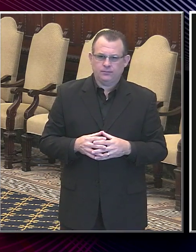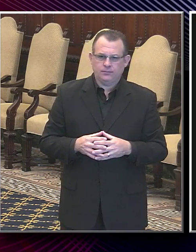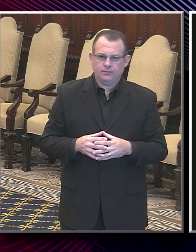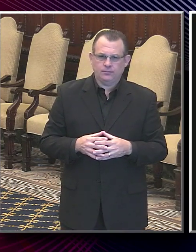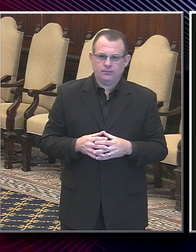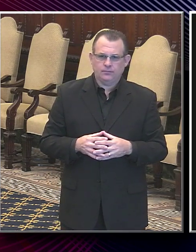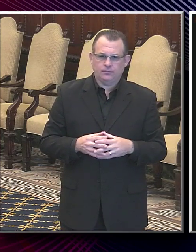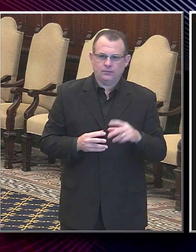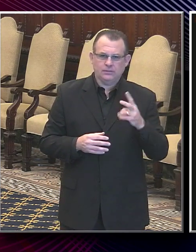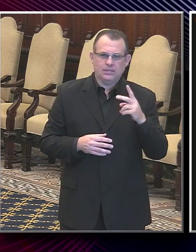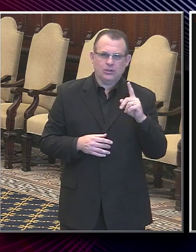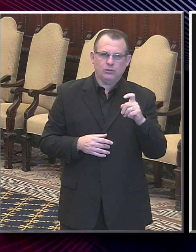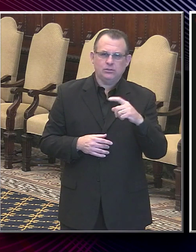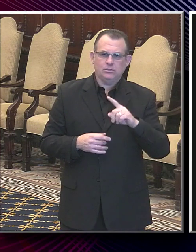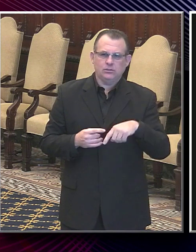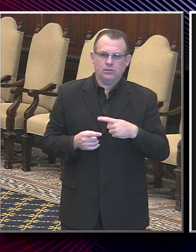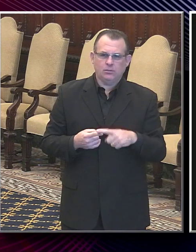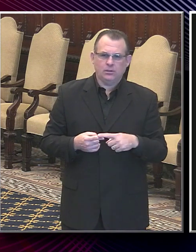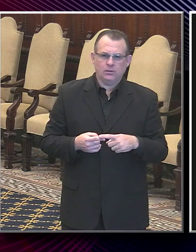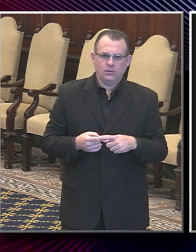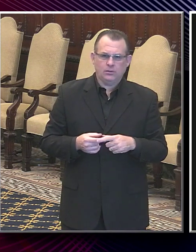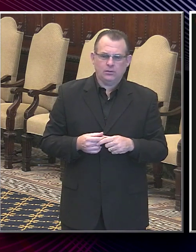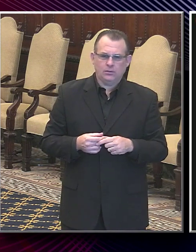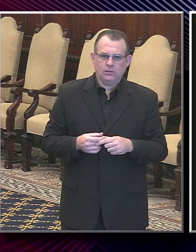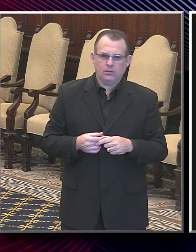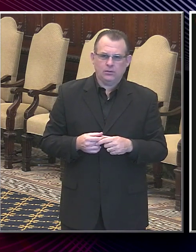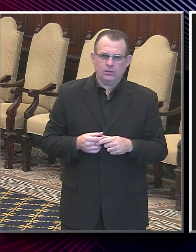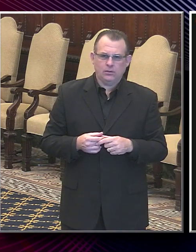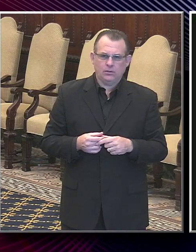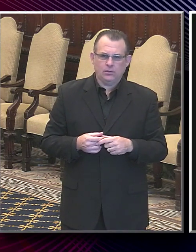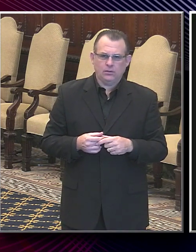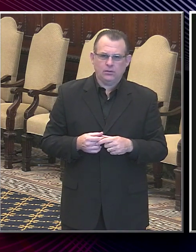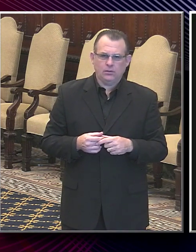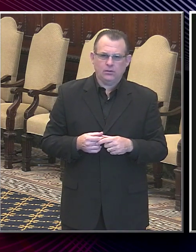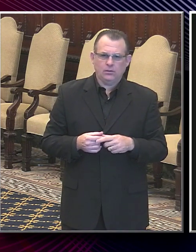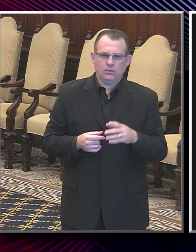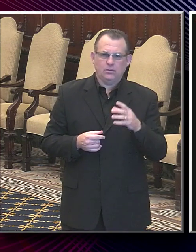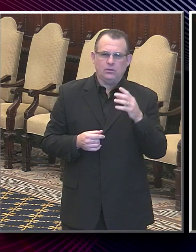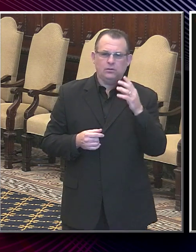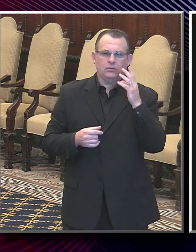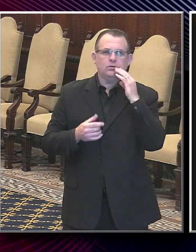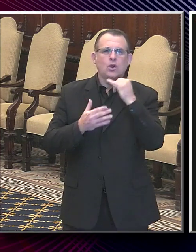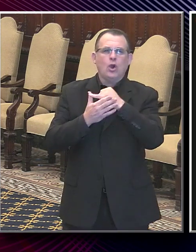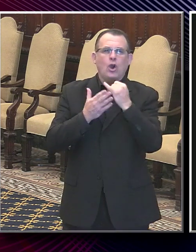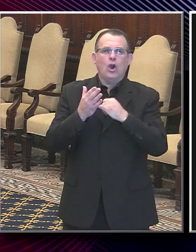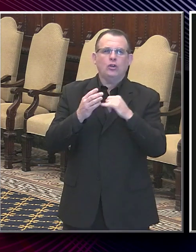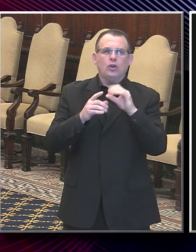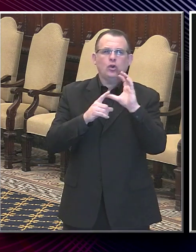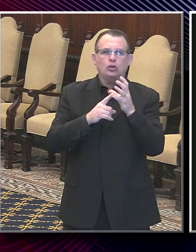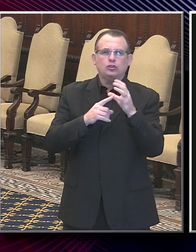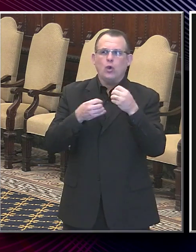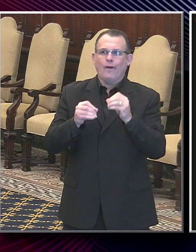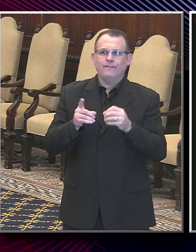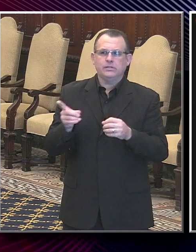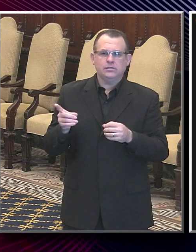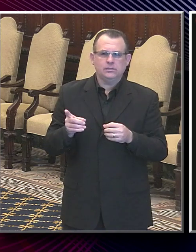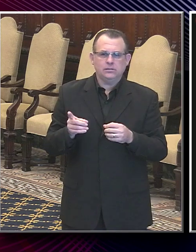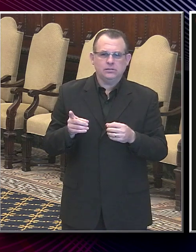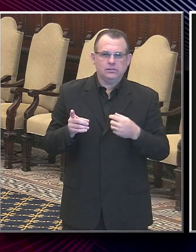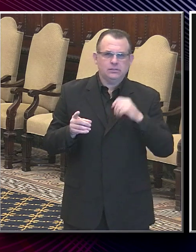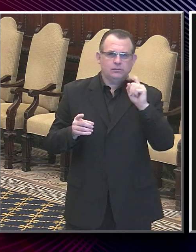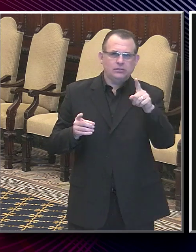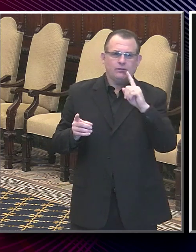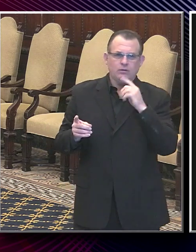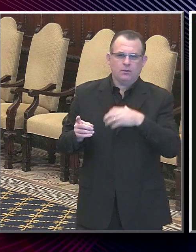the Office of Arts and Culture. I'm going to have to guess this is for the mayor. I'm